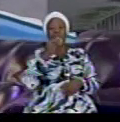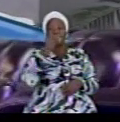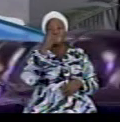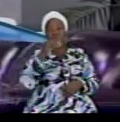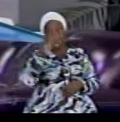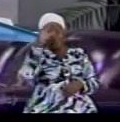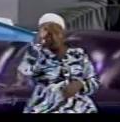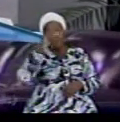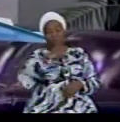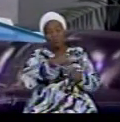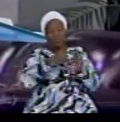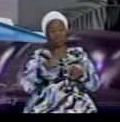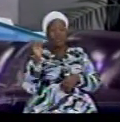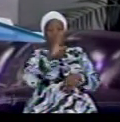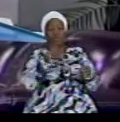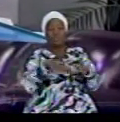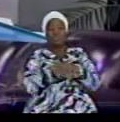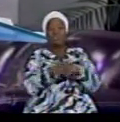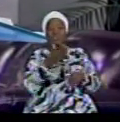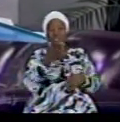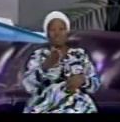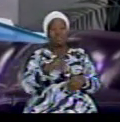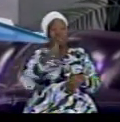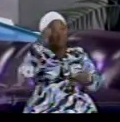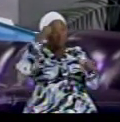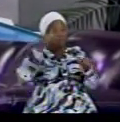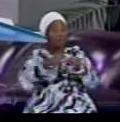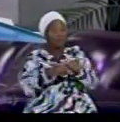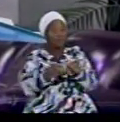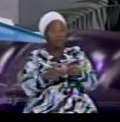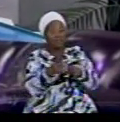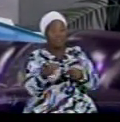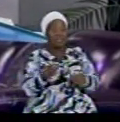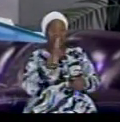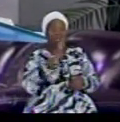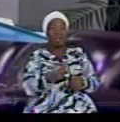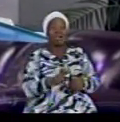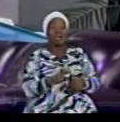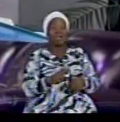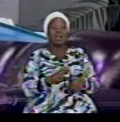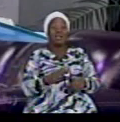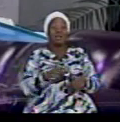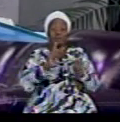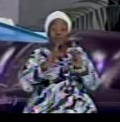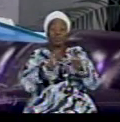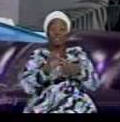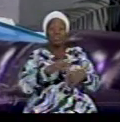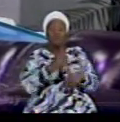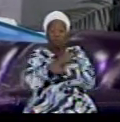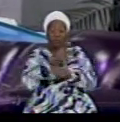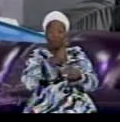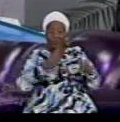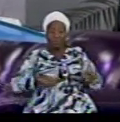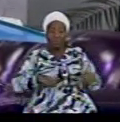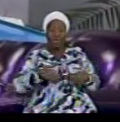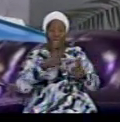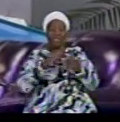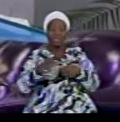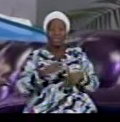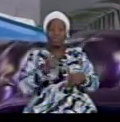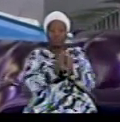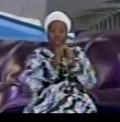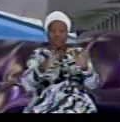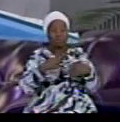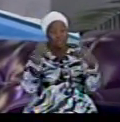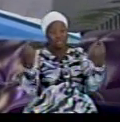there, remember, these are incorruptible creatures. Whosoever, anyone in Christ, if any man be